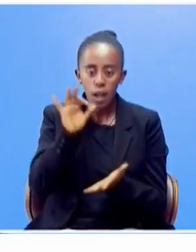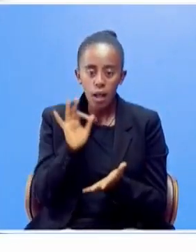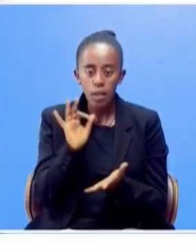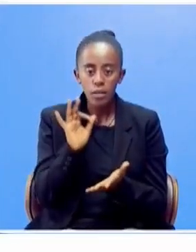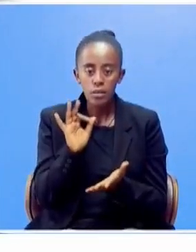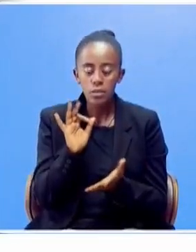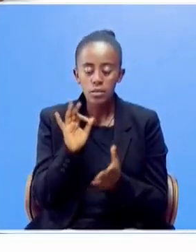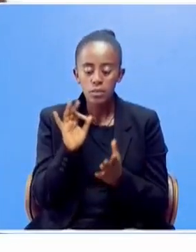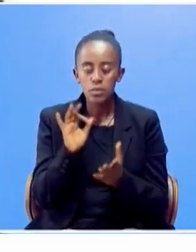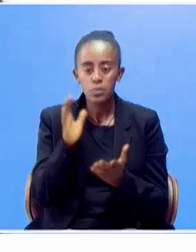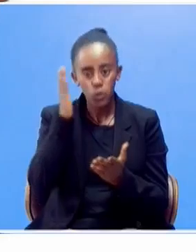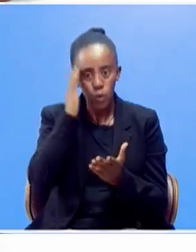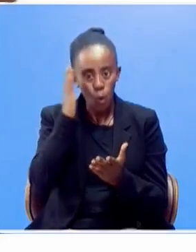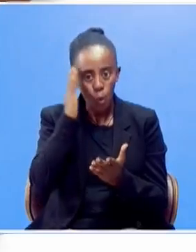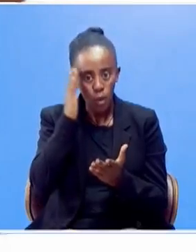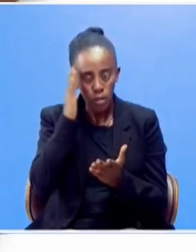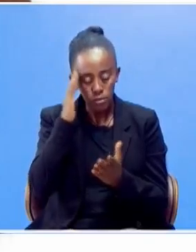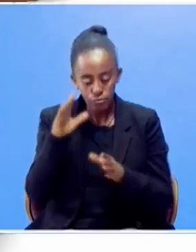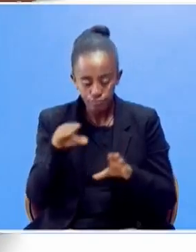knowledge